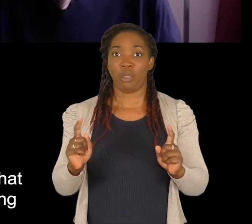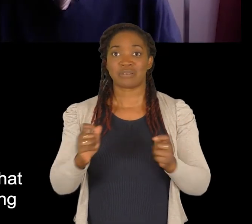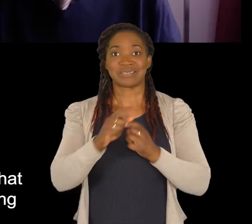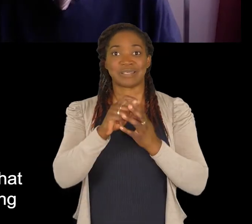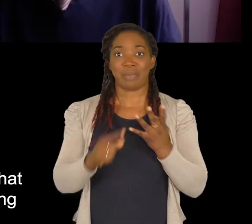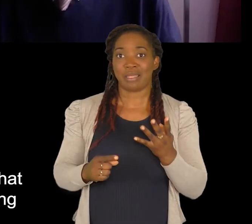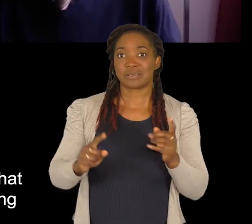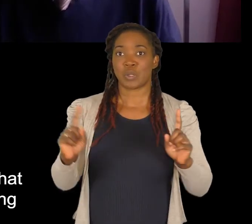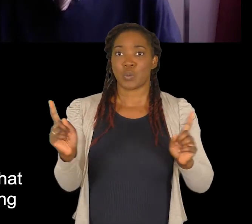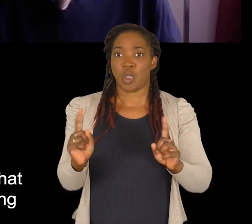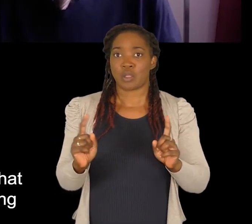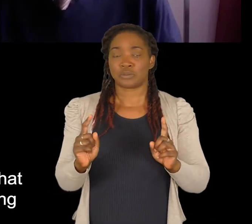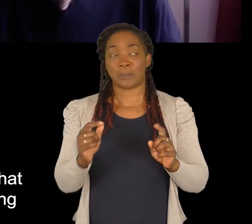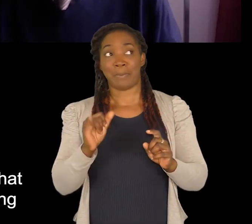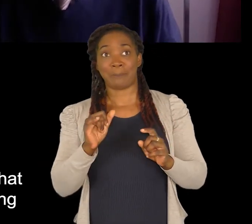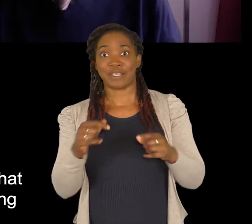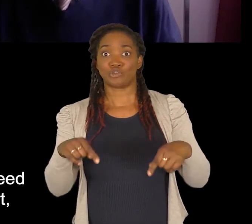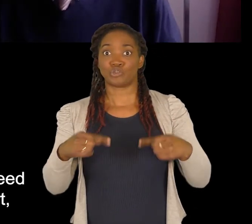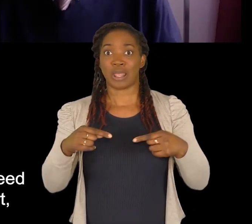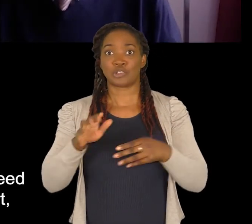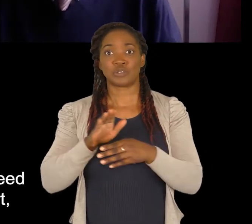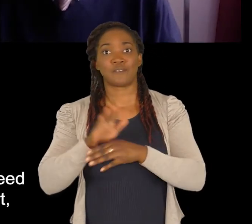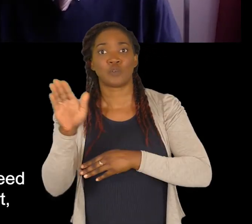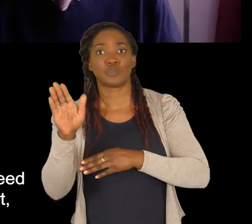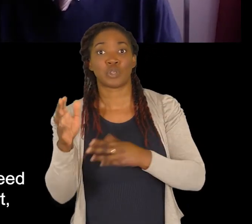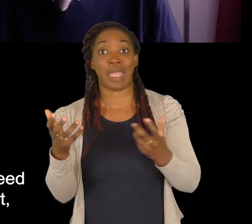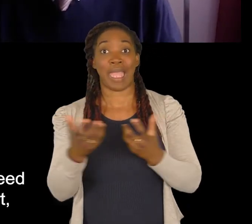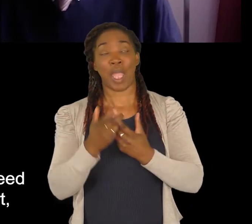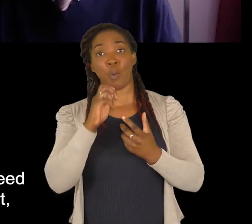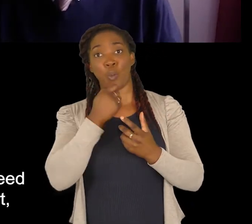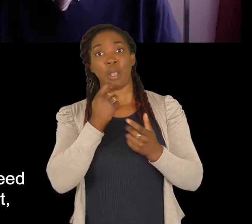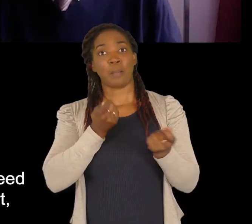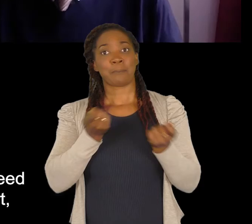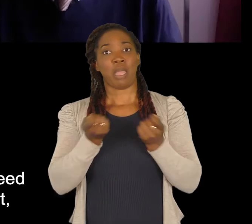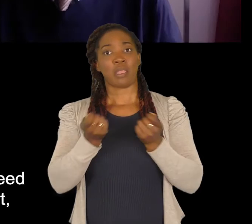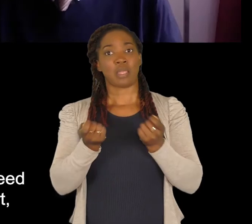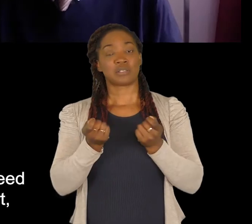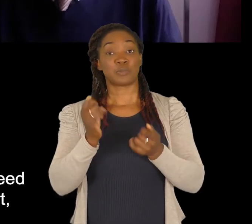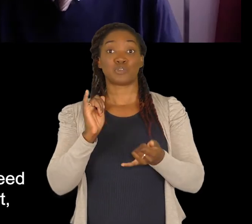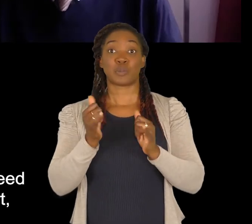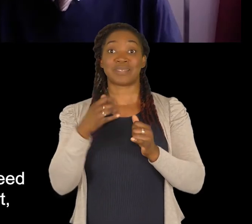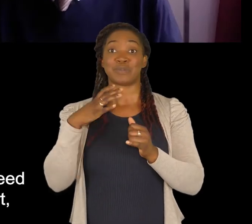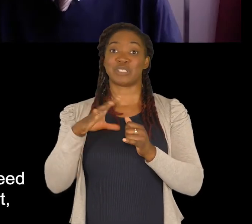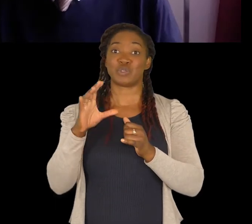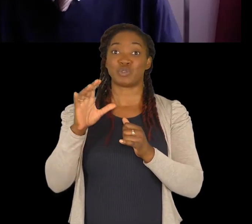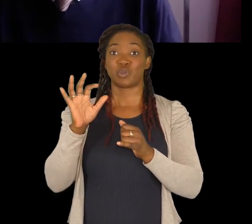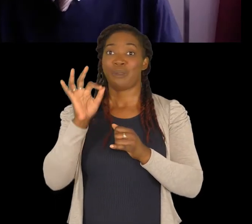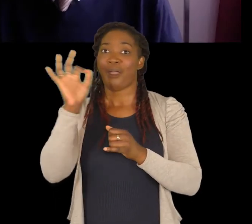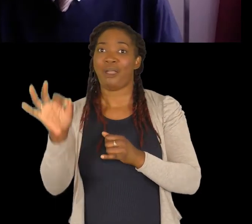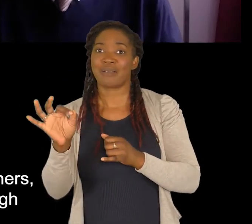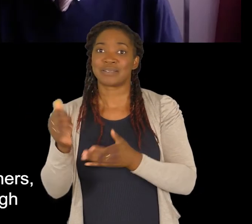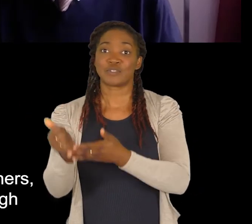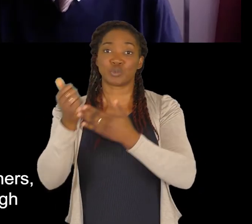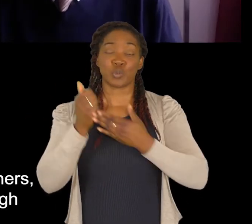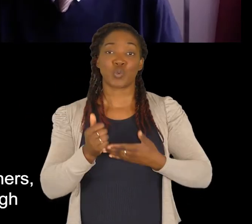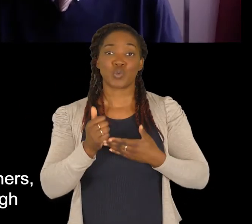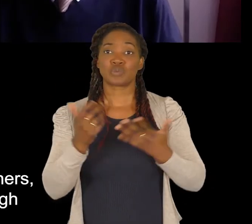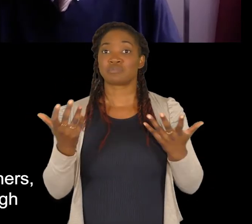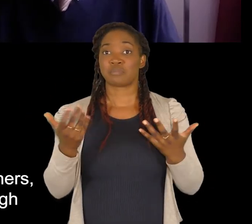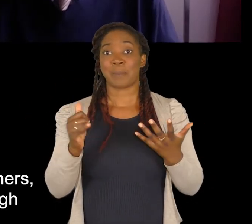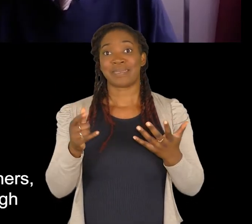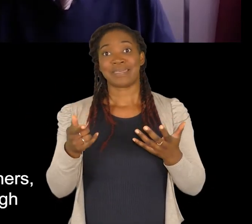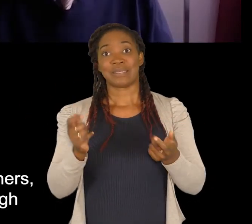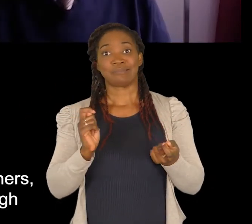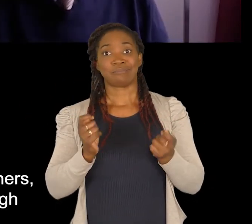that it might bring up, but also how you're going to overcome them. But sometimes we do need to reach out there and ask for that support, you know,